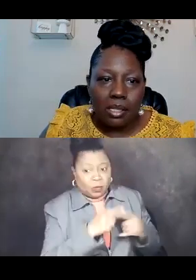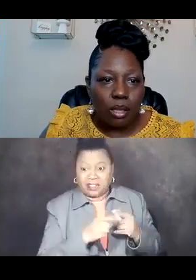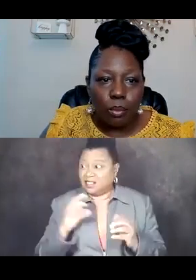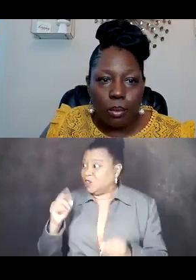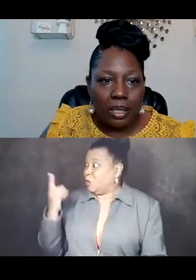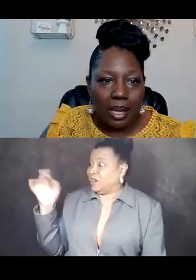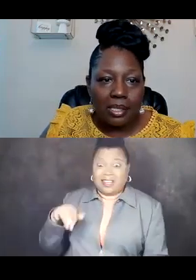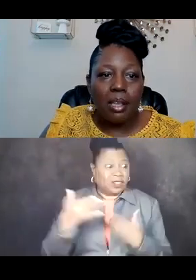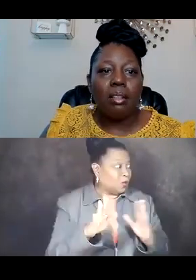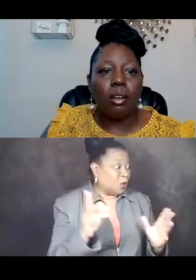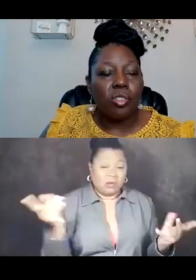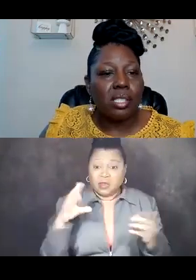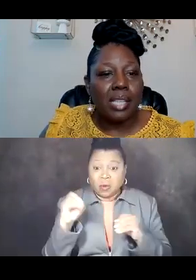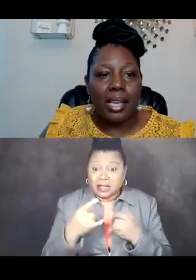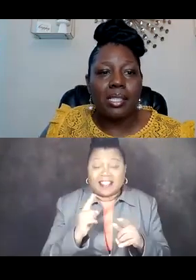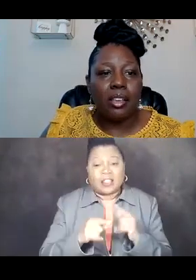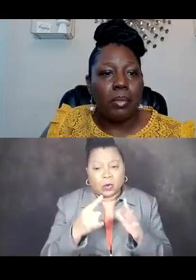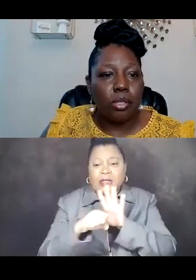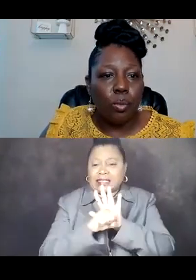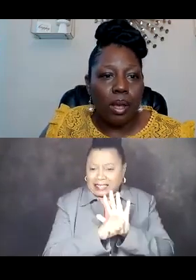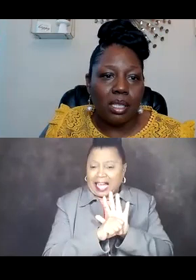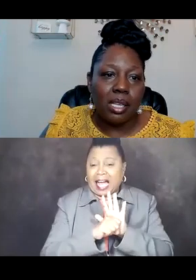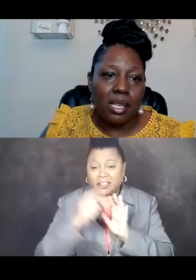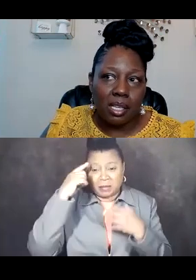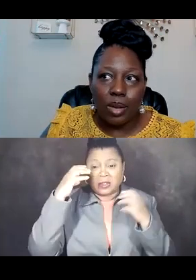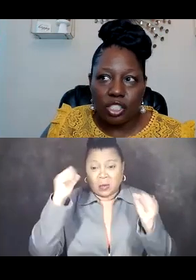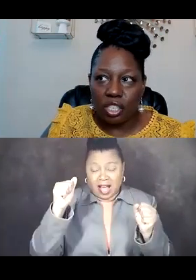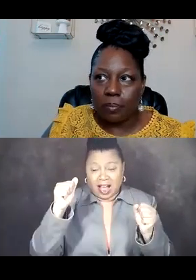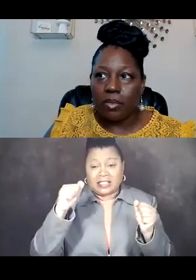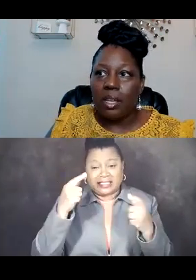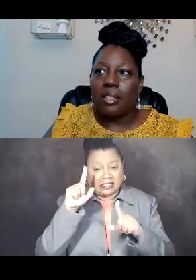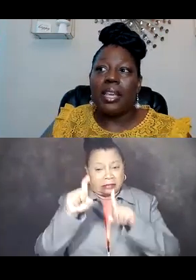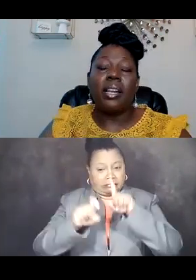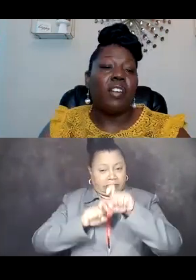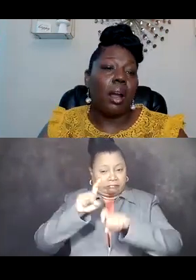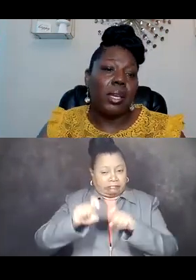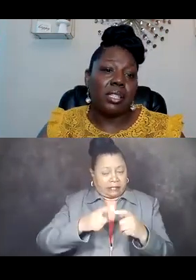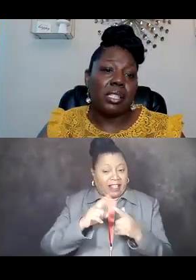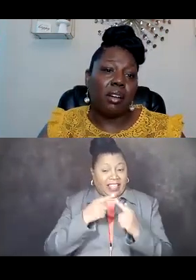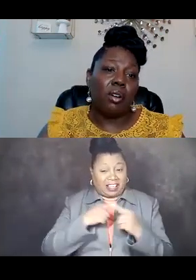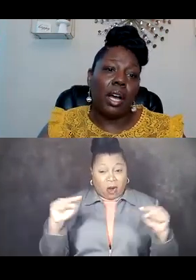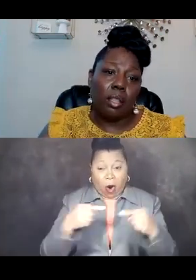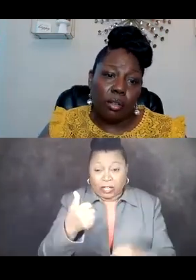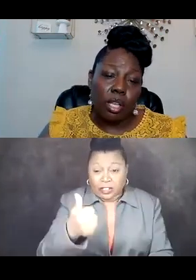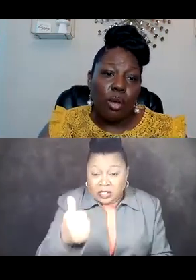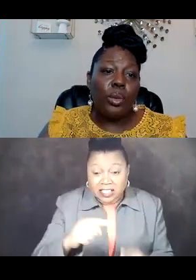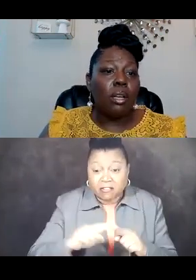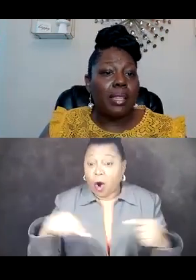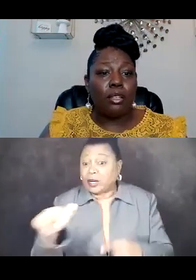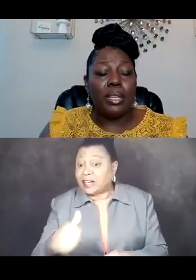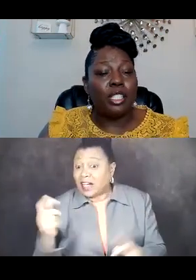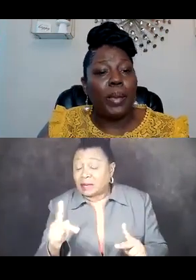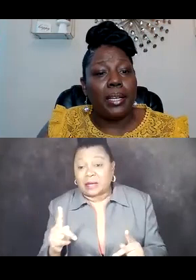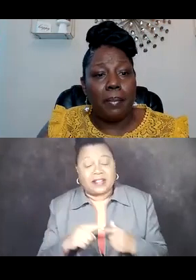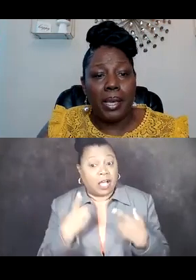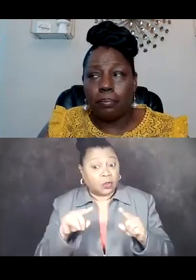one else in the room with us. Those are signs that your mental wellness is in question. thinking of harming yourself or others. We know